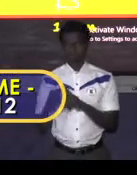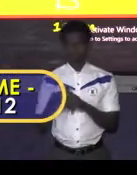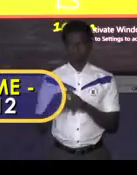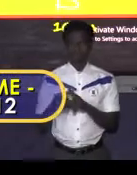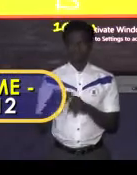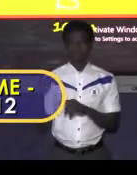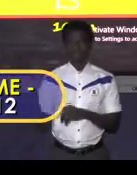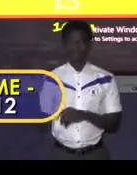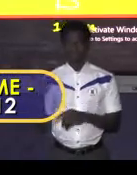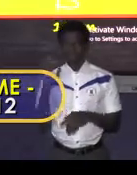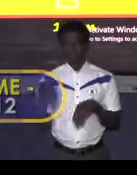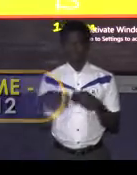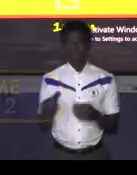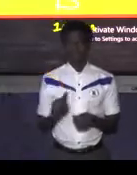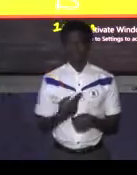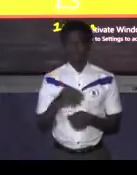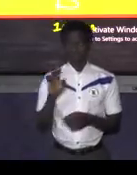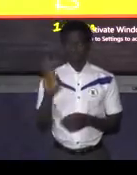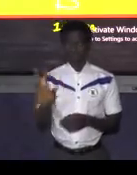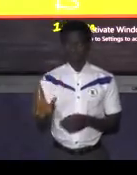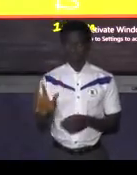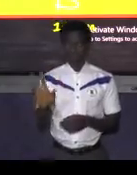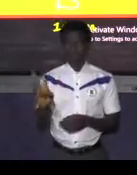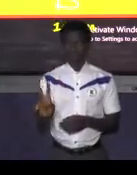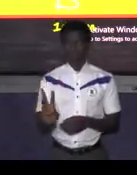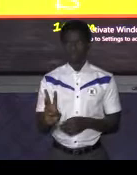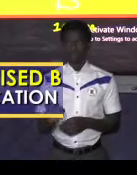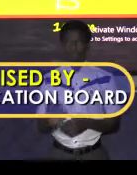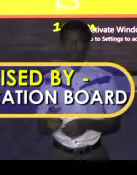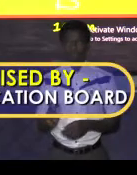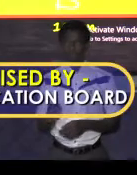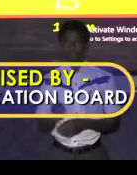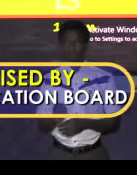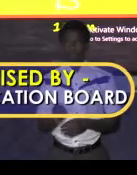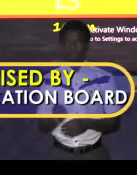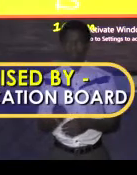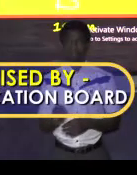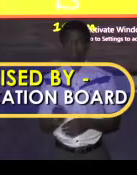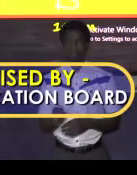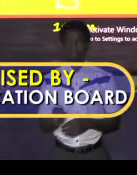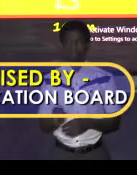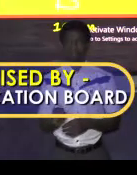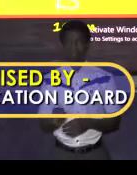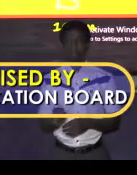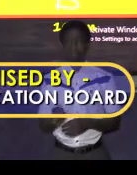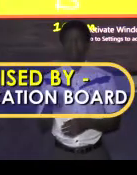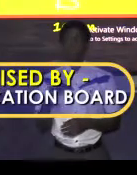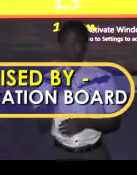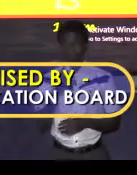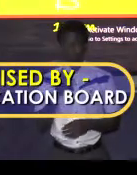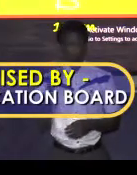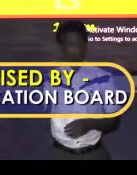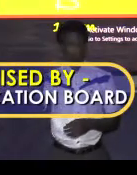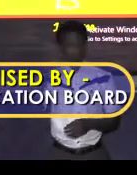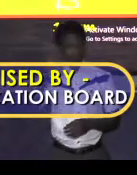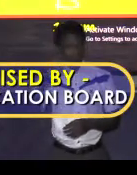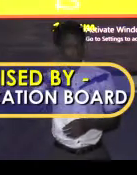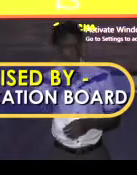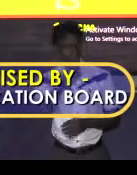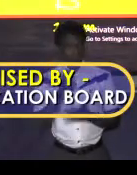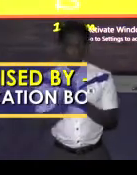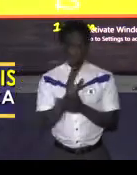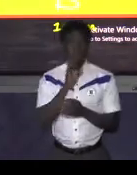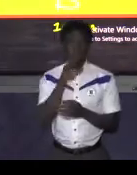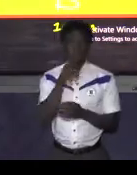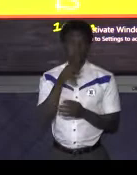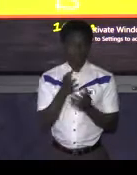that should give us 36. And that is the second option. Let's see if we are correct. Of course, Uncle Agbaje is correct. But